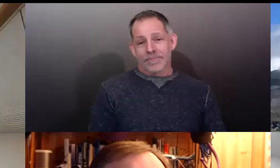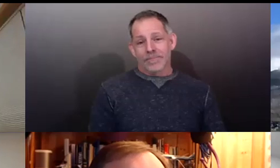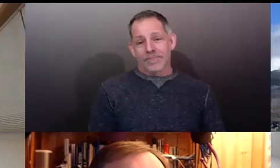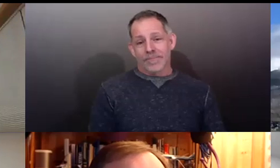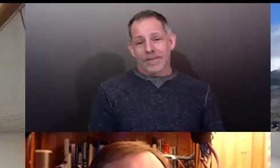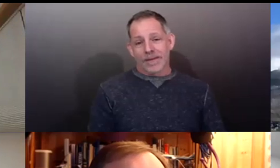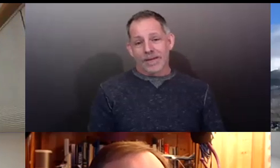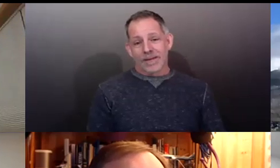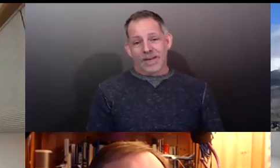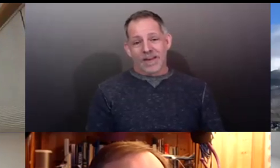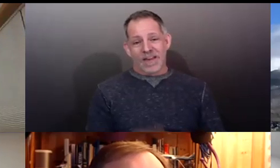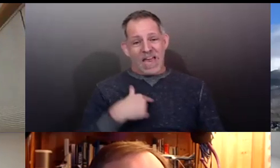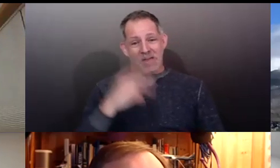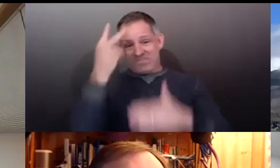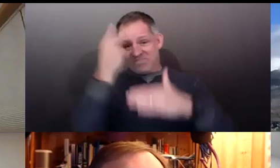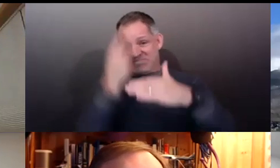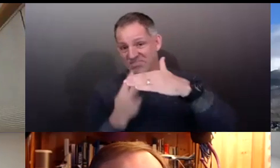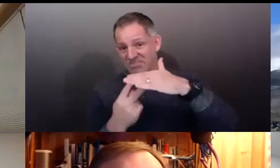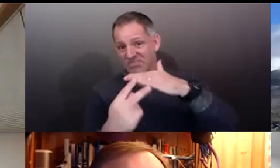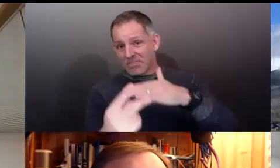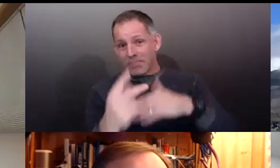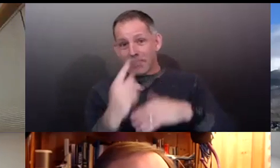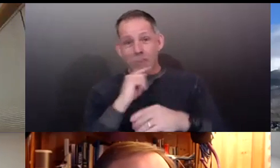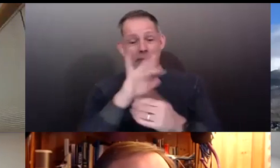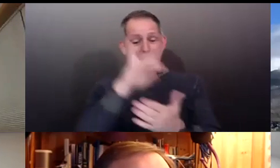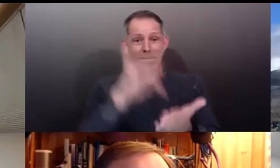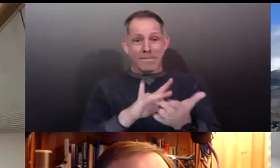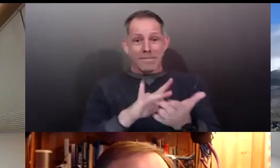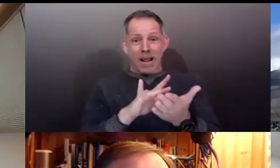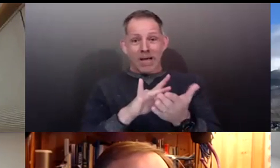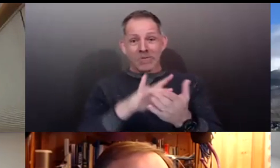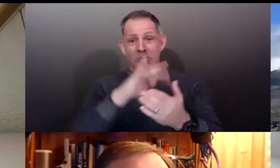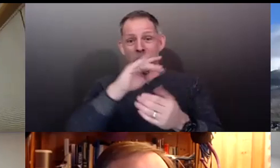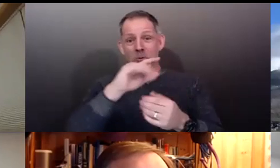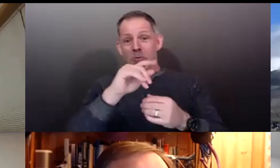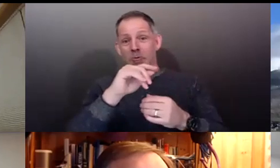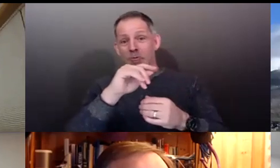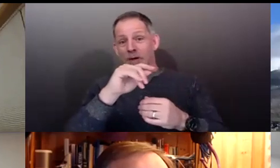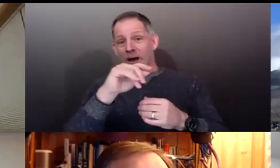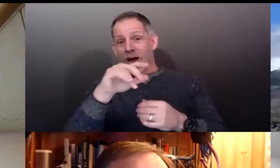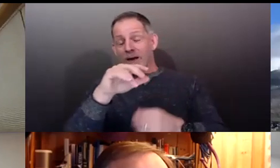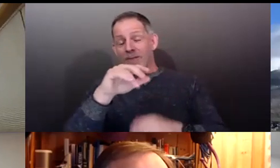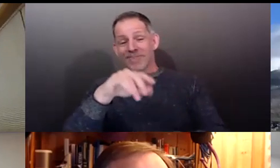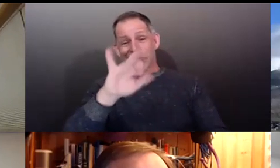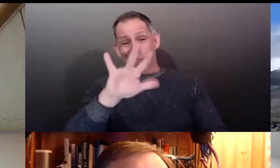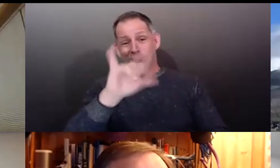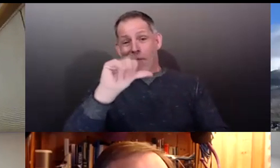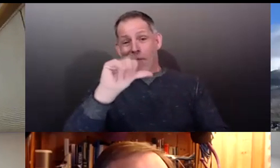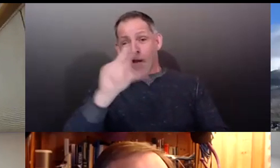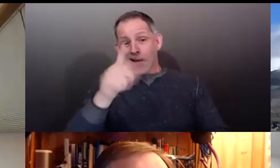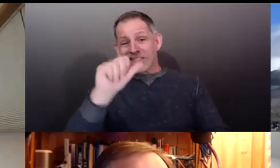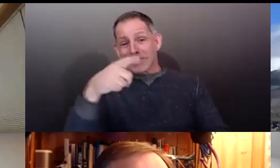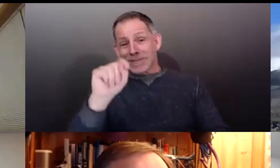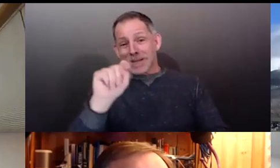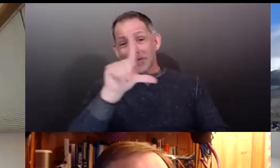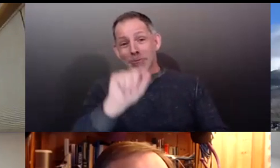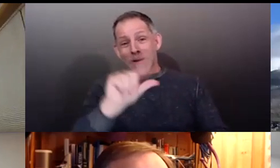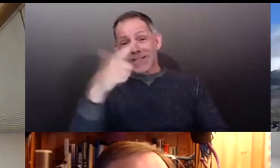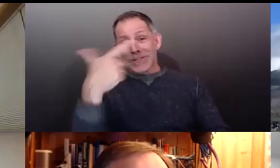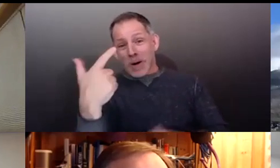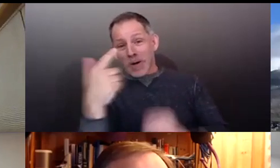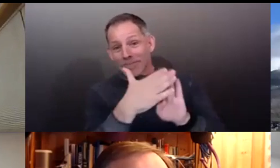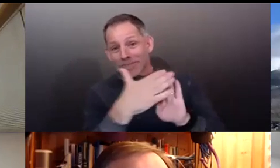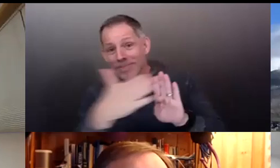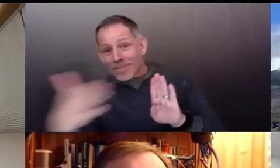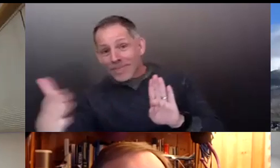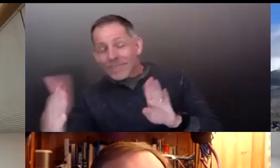to fall 2021, when a substantial proportion of the population's been immunized and the threat of a hospital